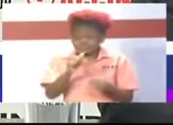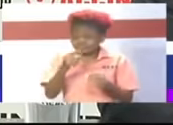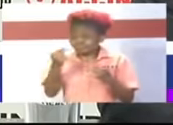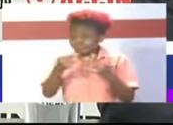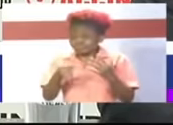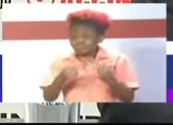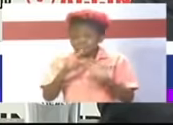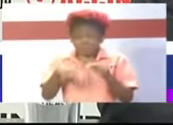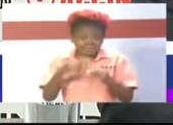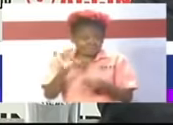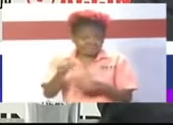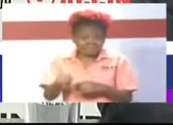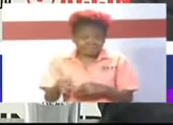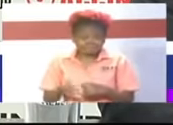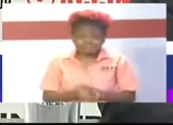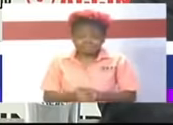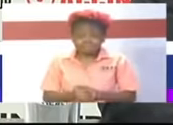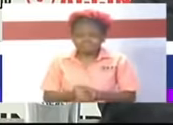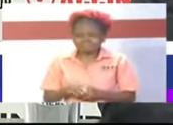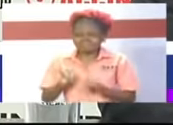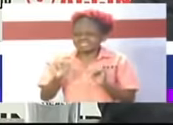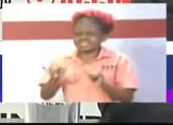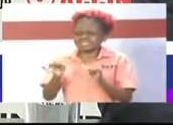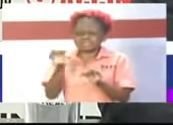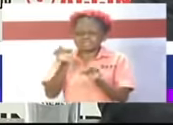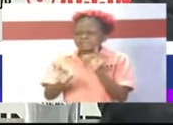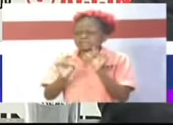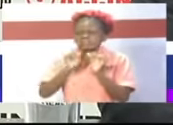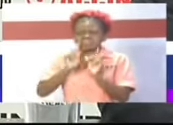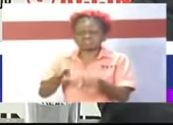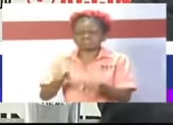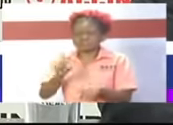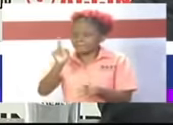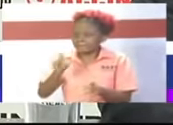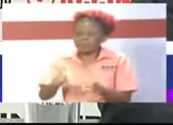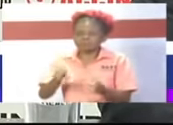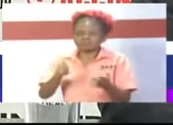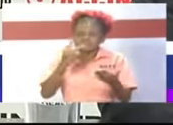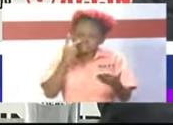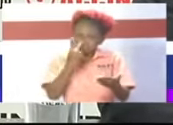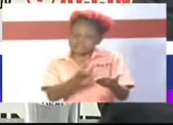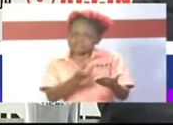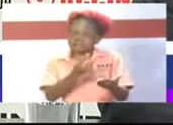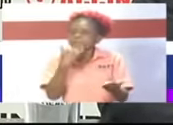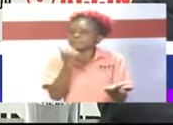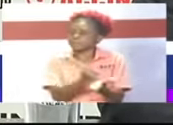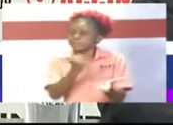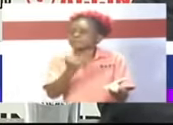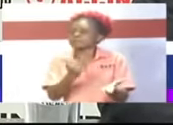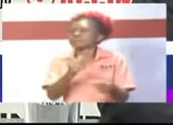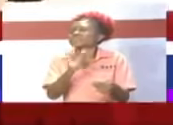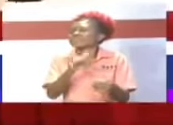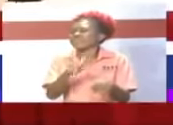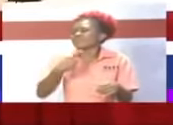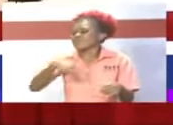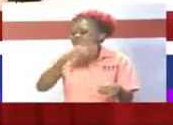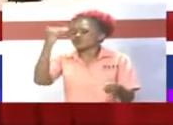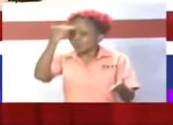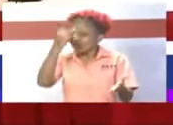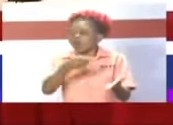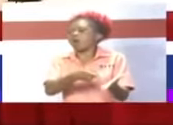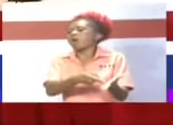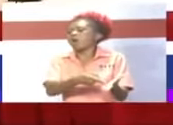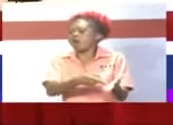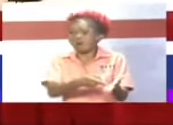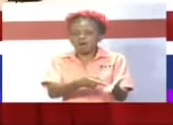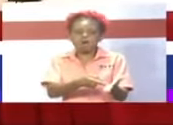So that's the basic answer. They should be stamped. That's one of the ways that we know that it's an actual valid card. Okay, thank you very much, Dr. Hines.